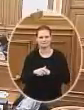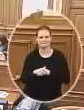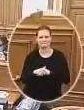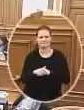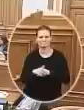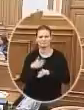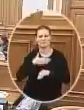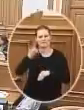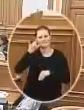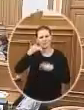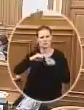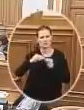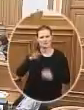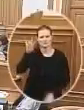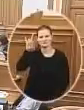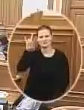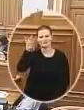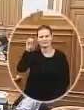My phone number is